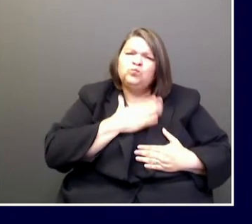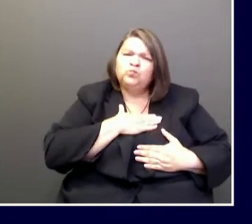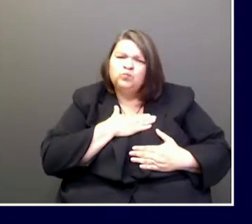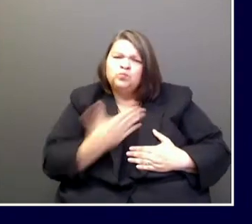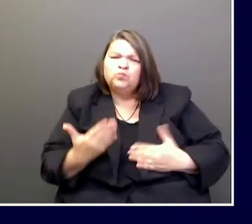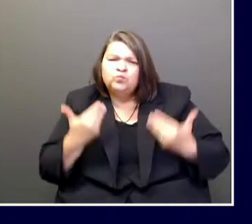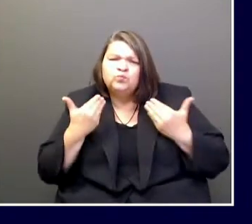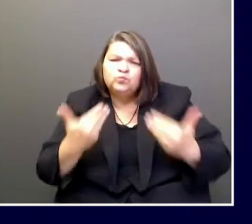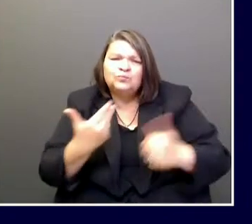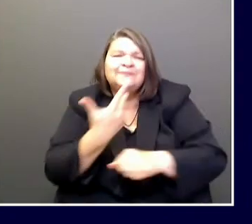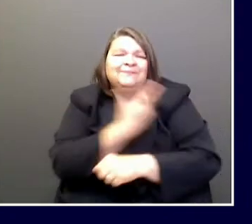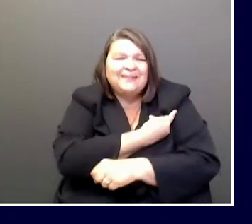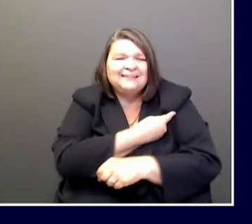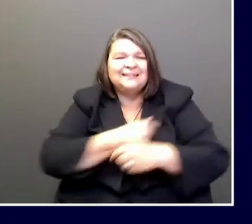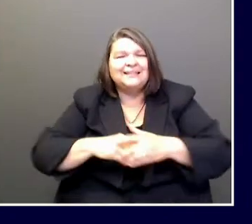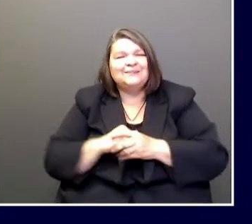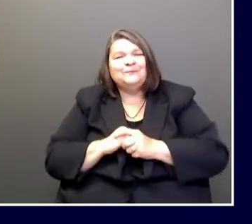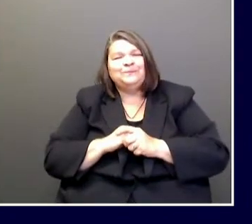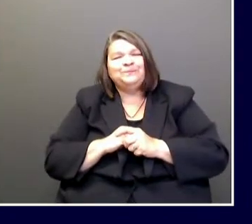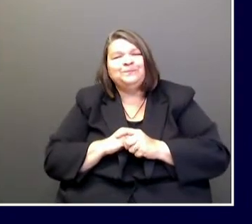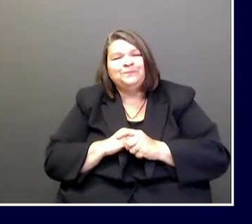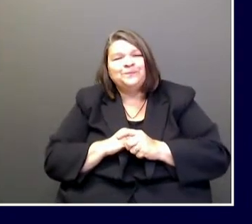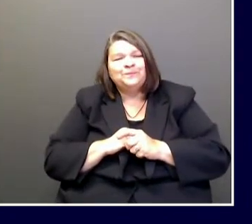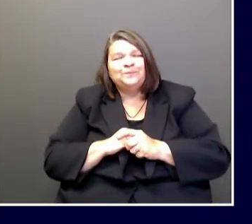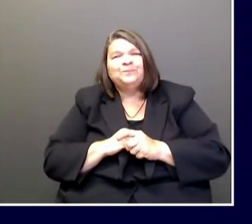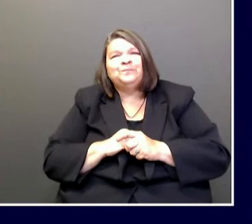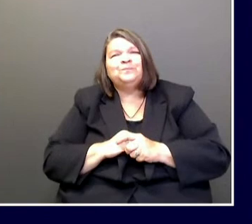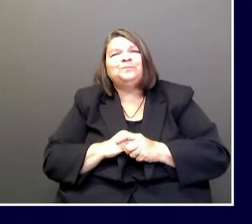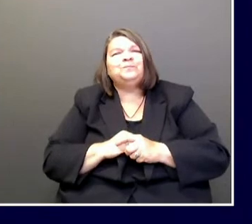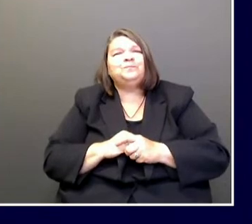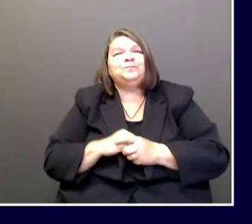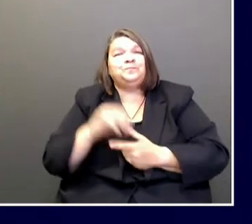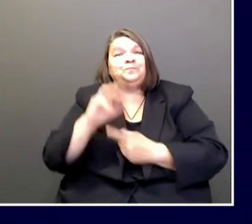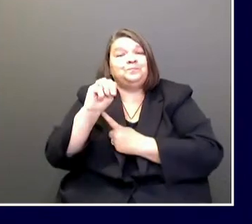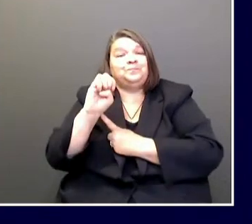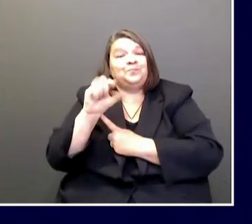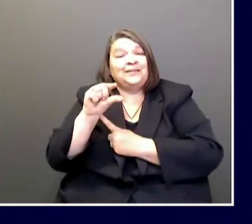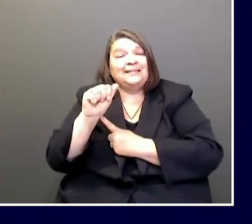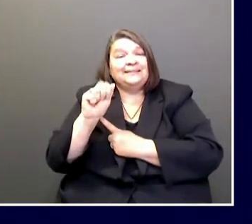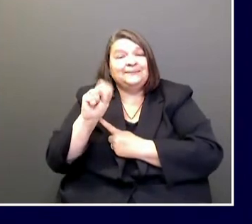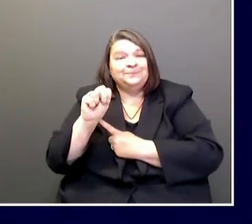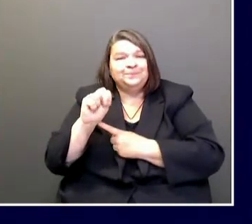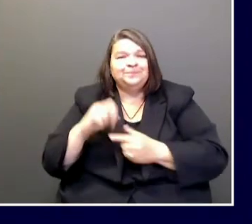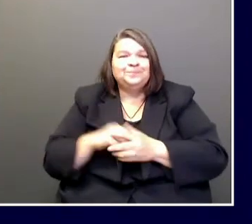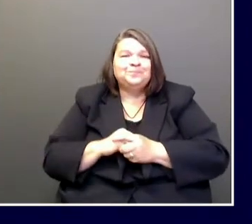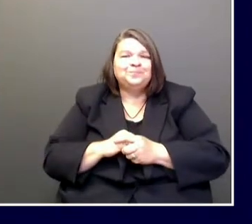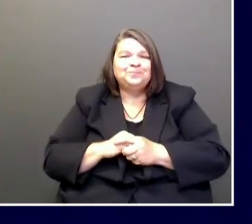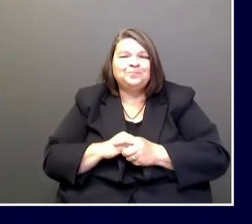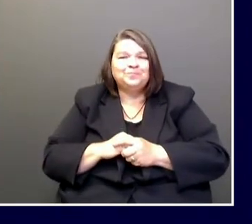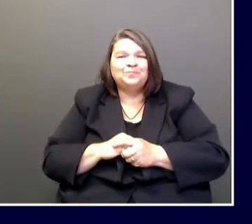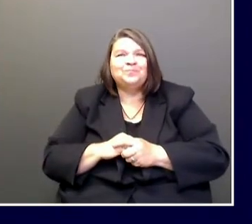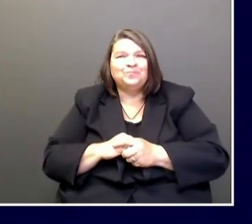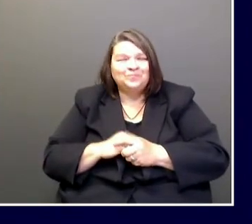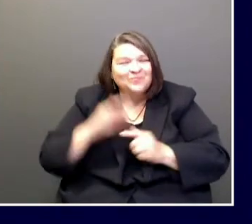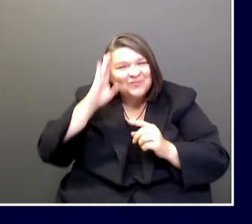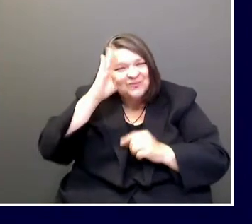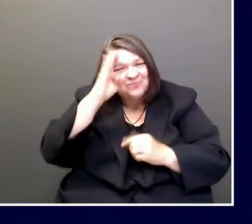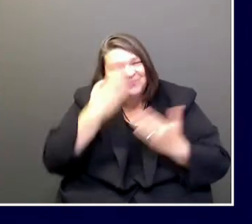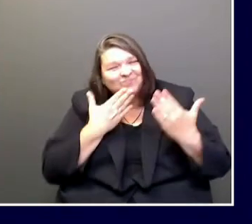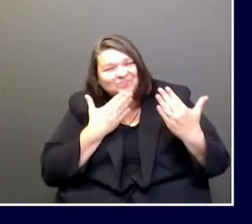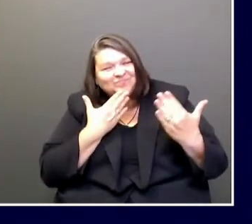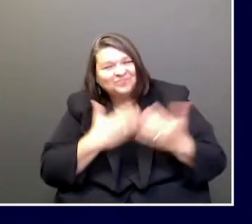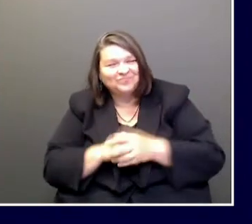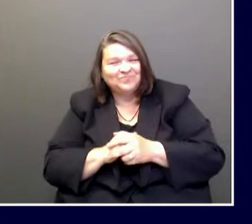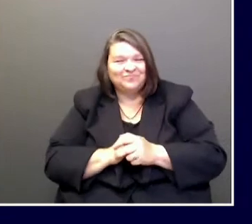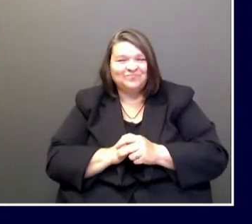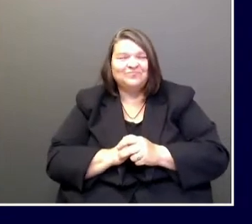Thanks. Thanks, Dustin. Let me go to Megan at WMTW next. Thanks for taking my question. It's